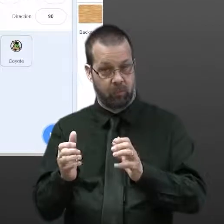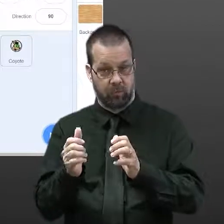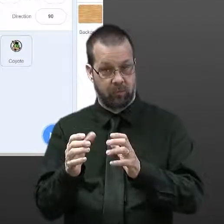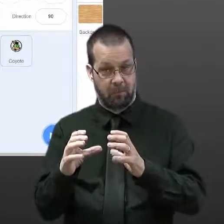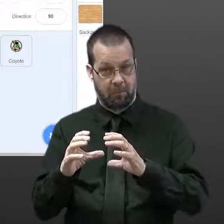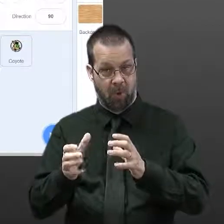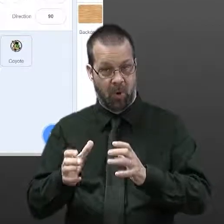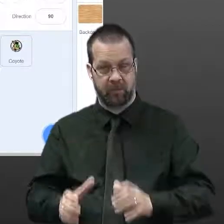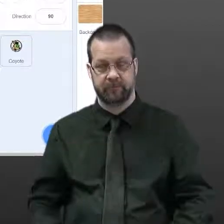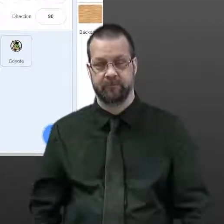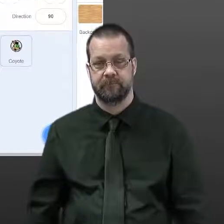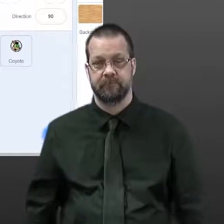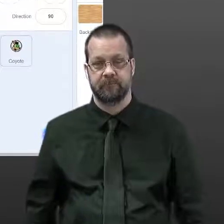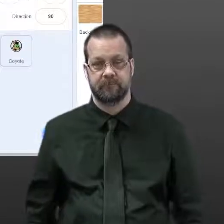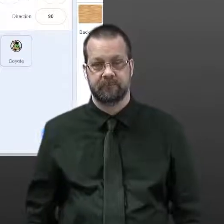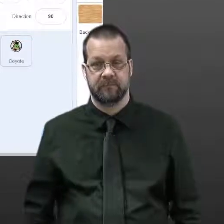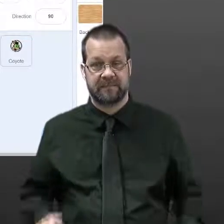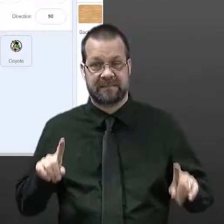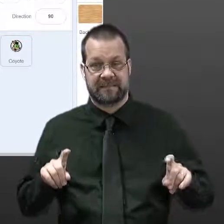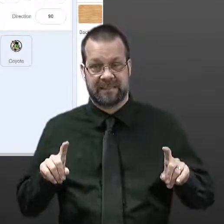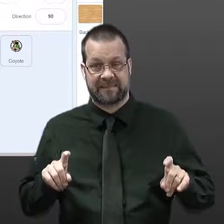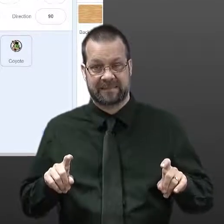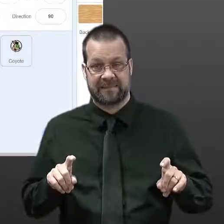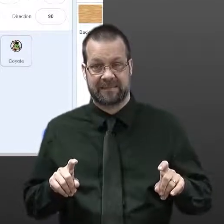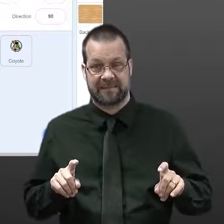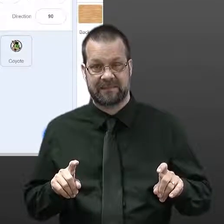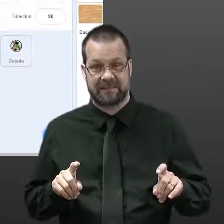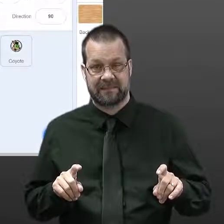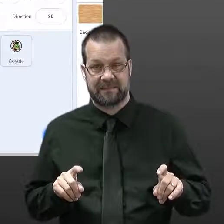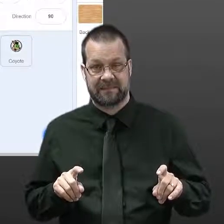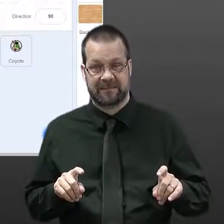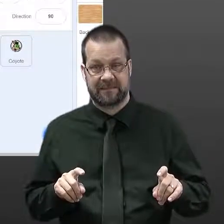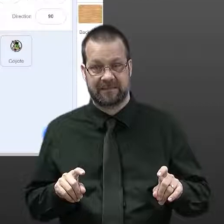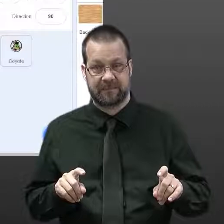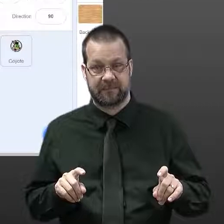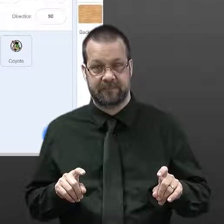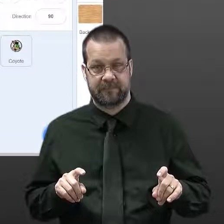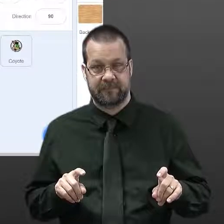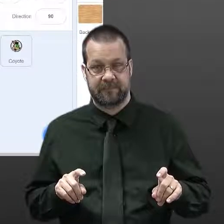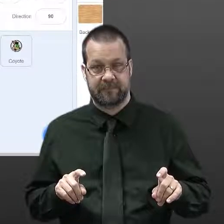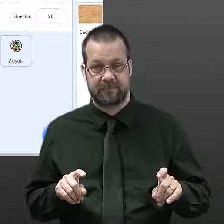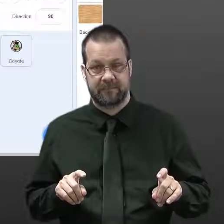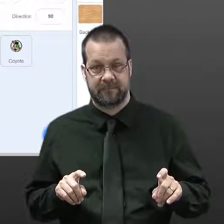the ball in it. So we can test this out.